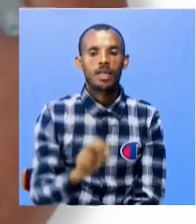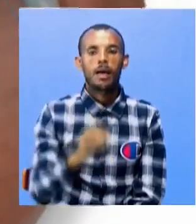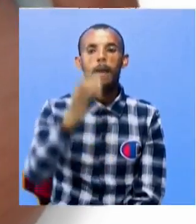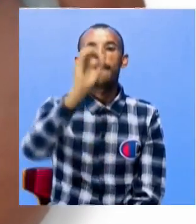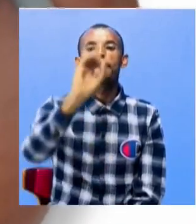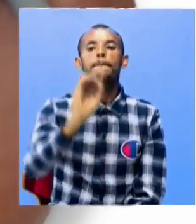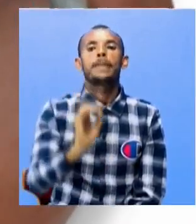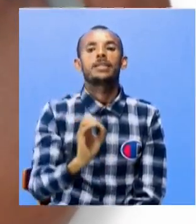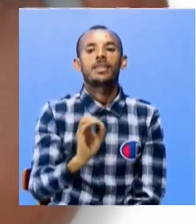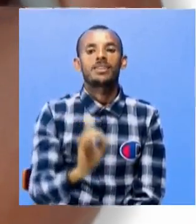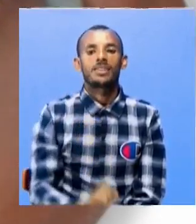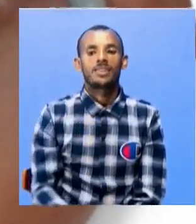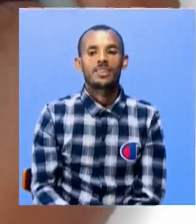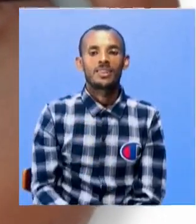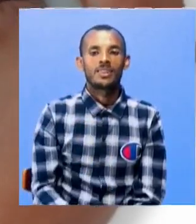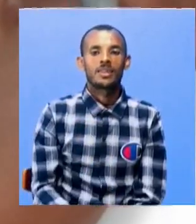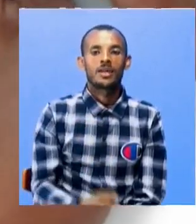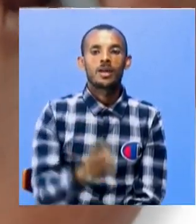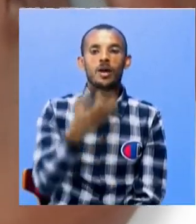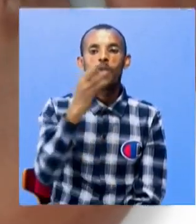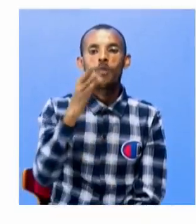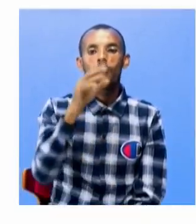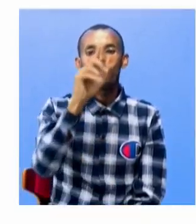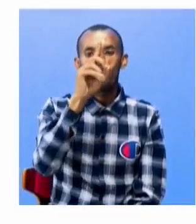30% of